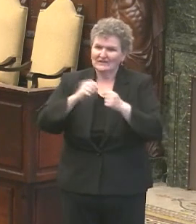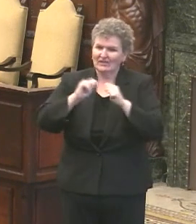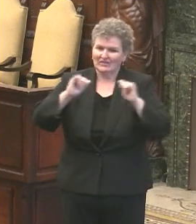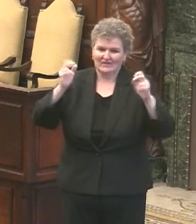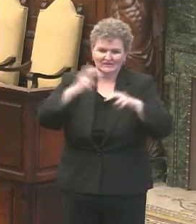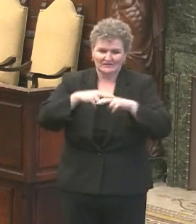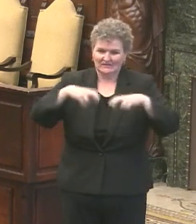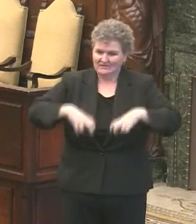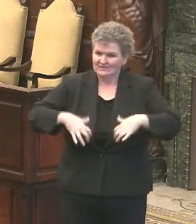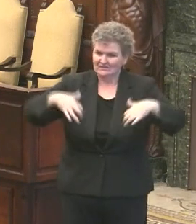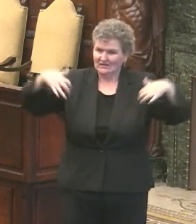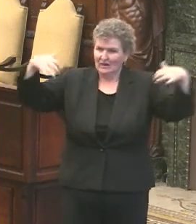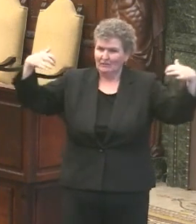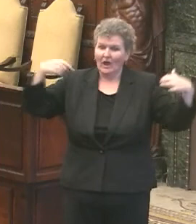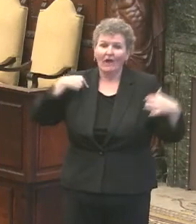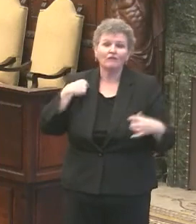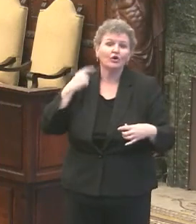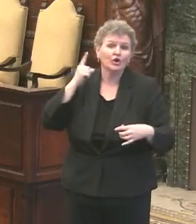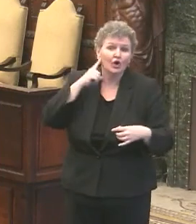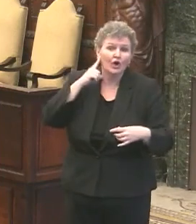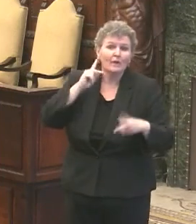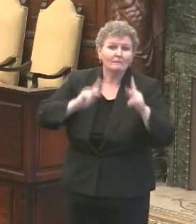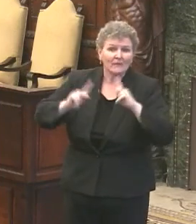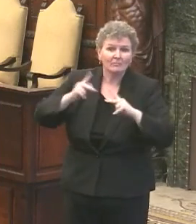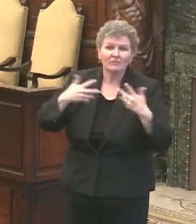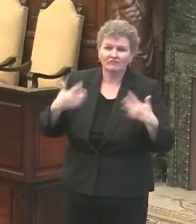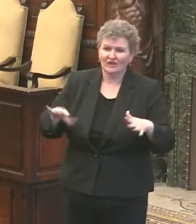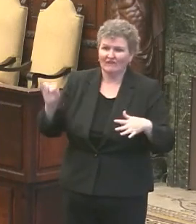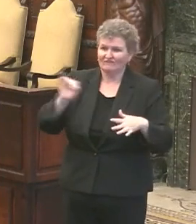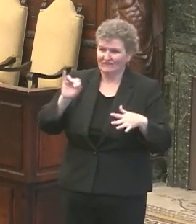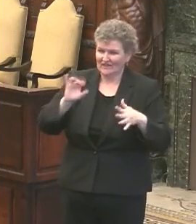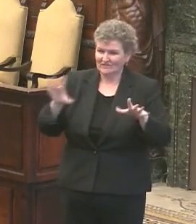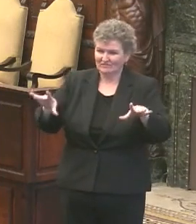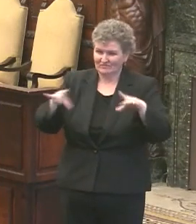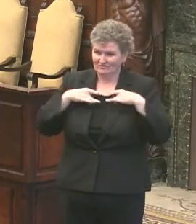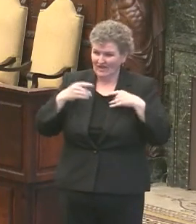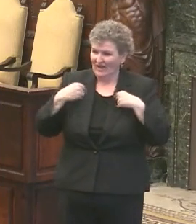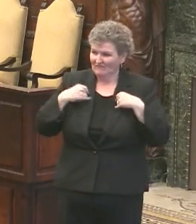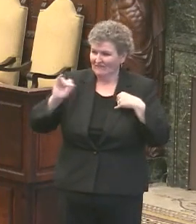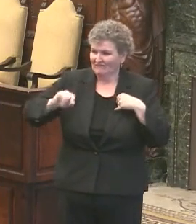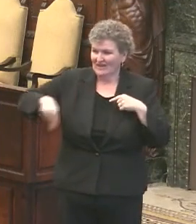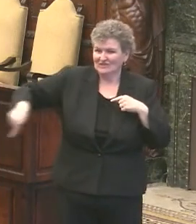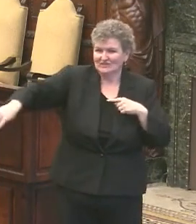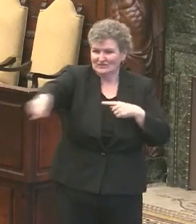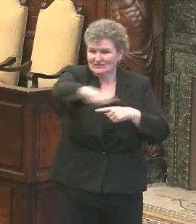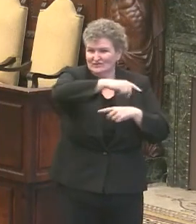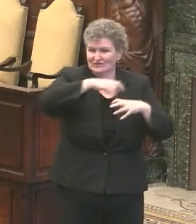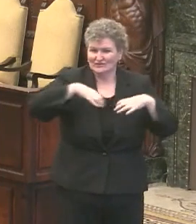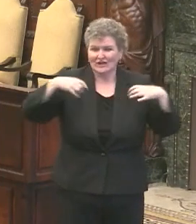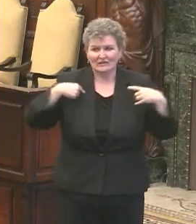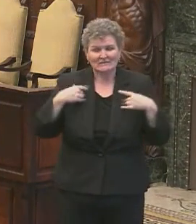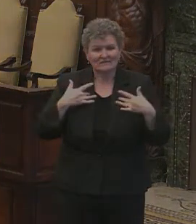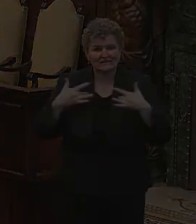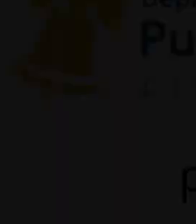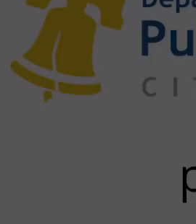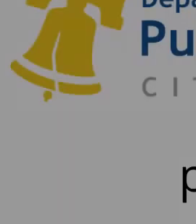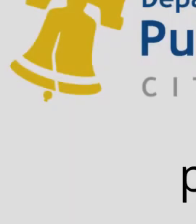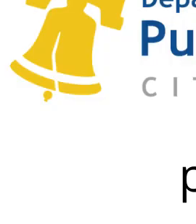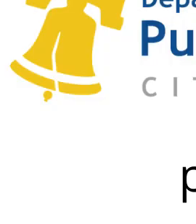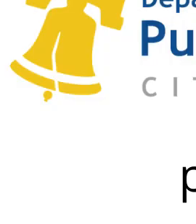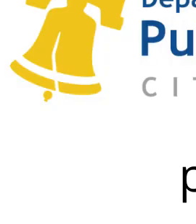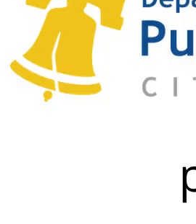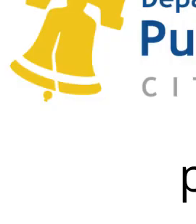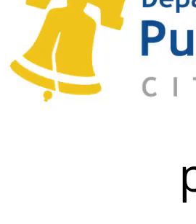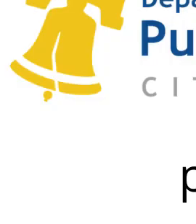have heard about people with infection in the stadium, and we have some concerns about that, but no clear evidence of spread in the stadium right now.